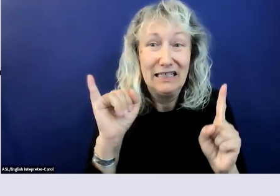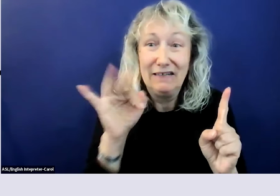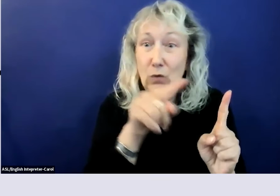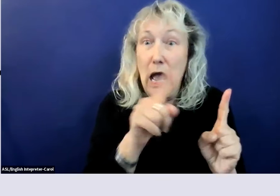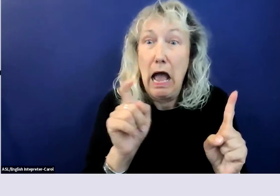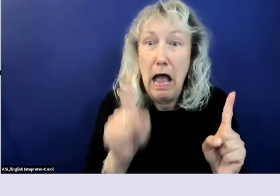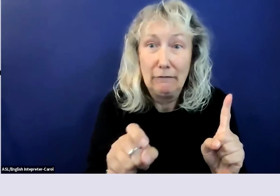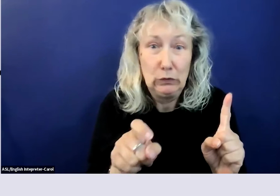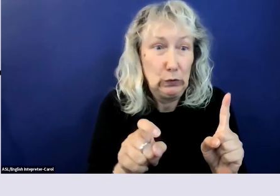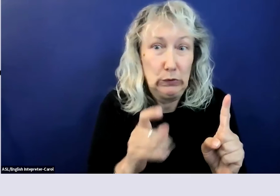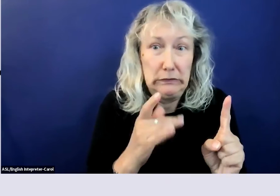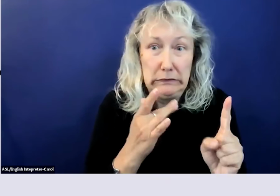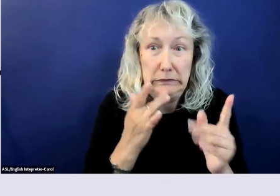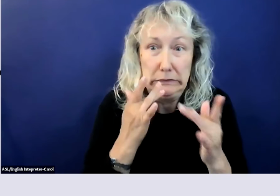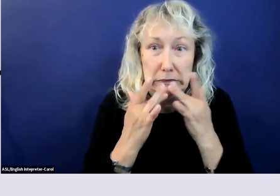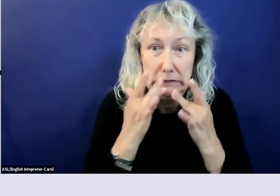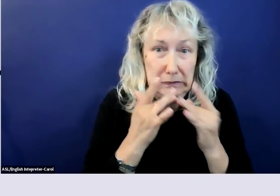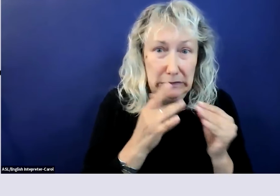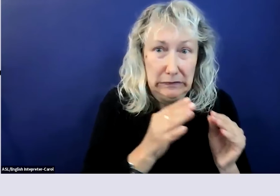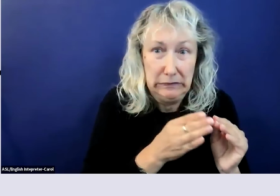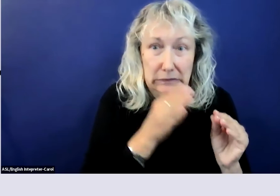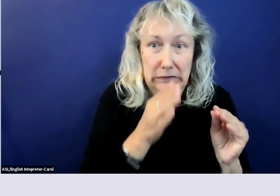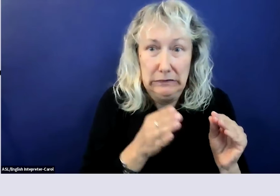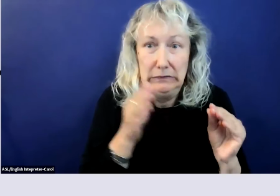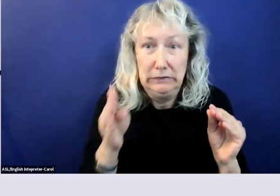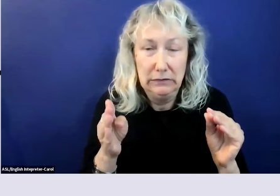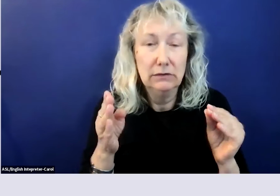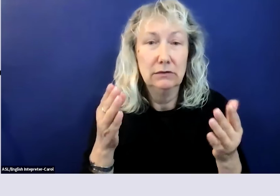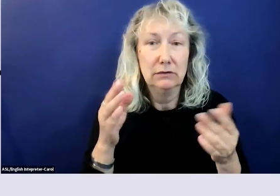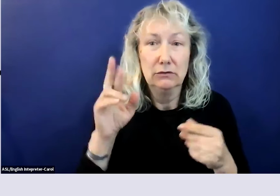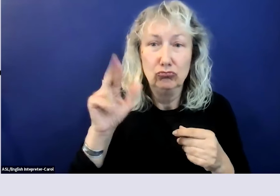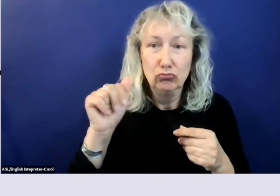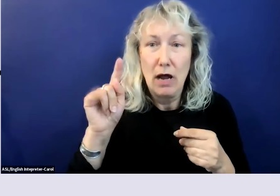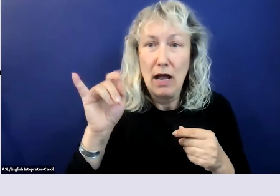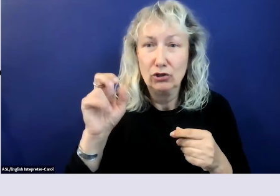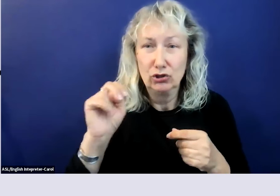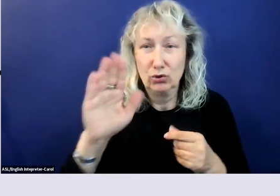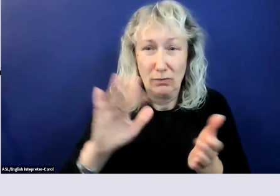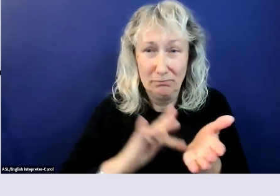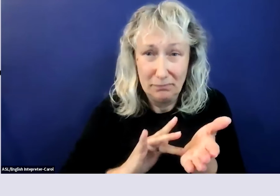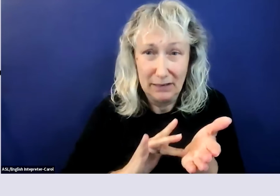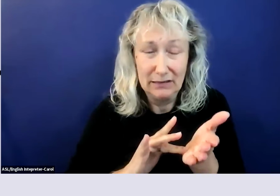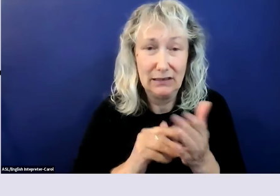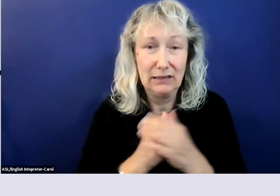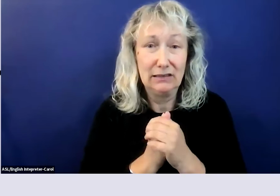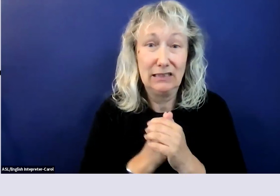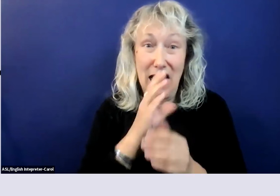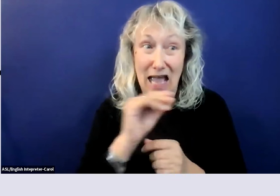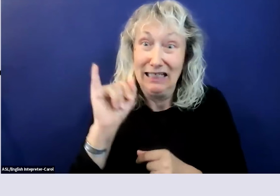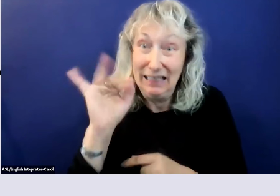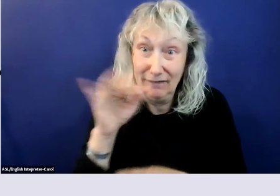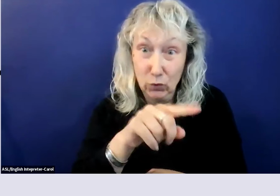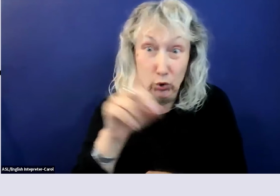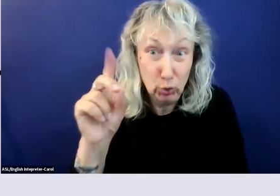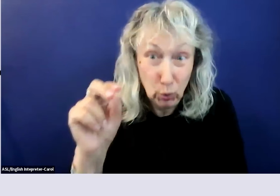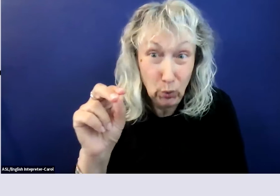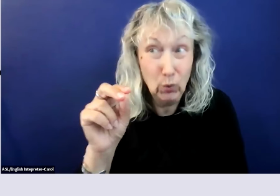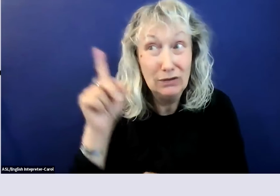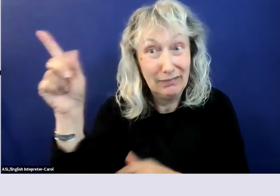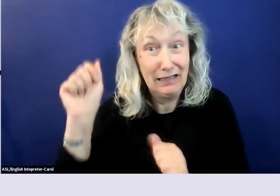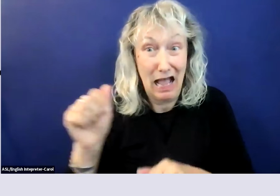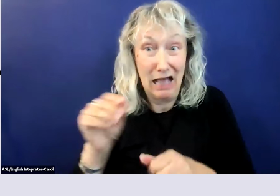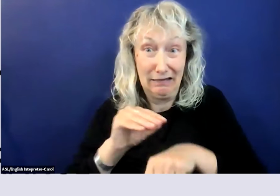ration, and also advise you of what side effects could be the risk for having to ration medication.